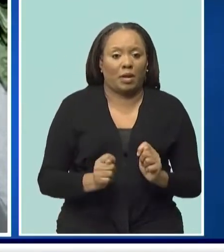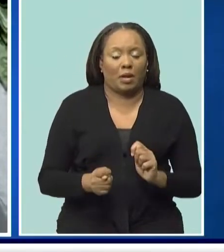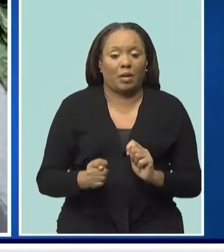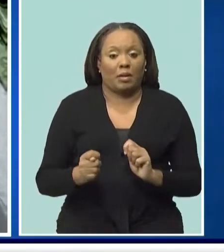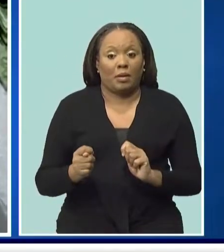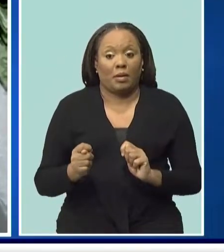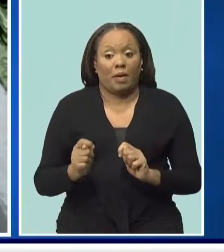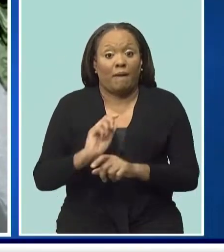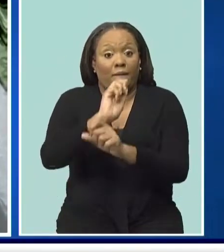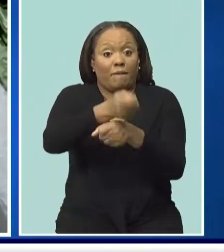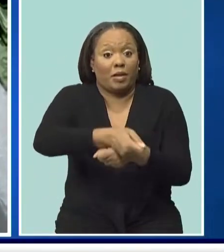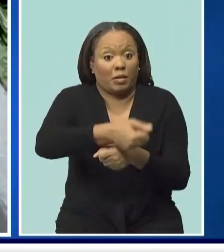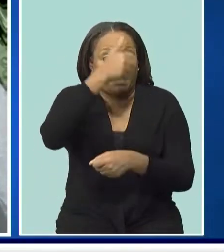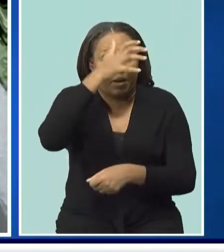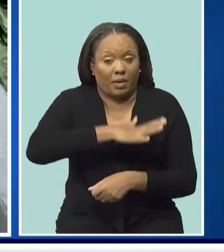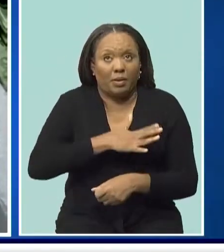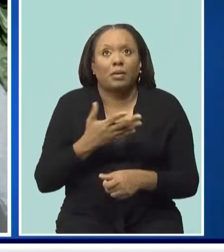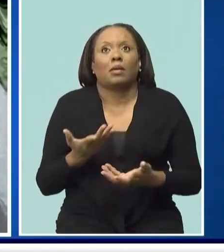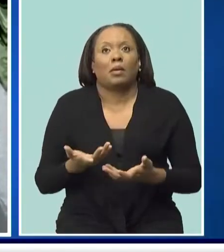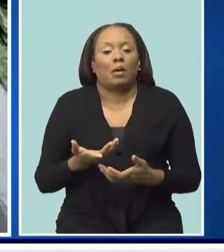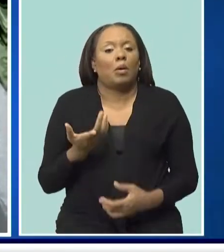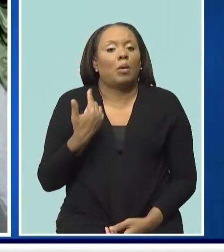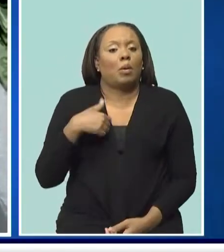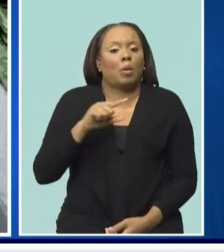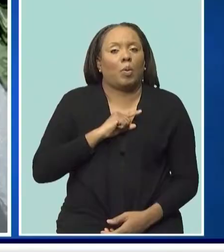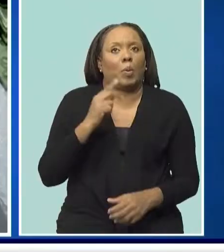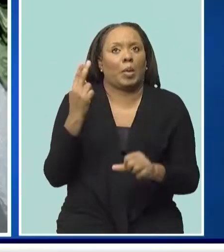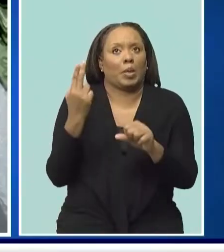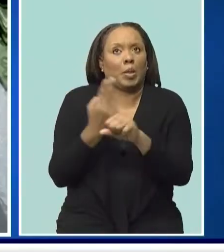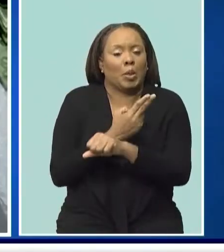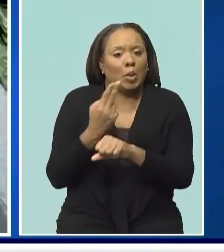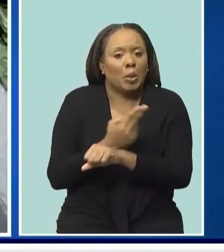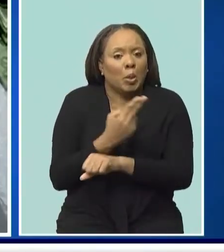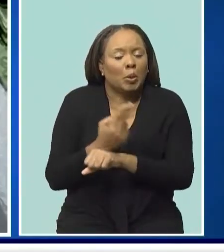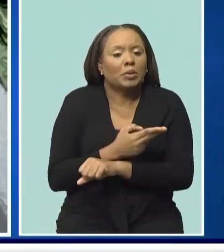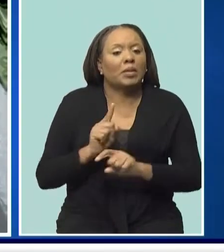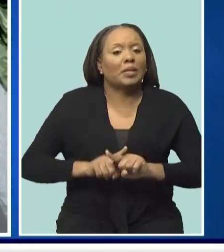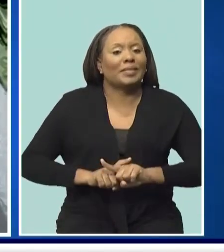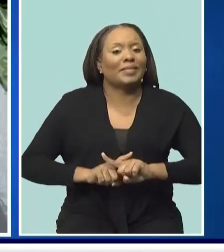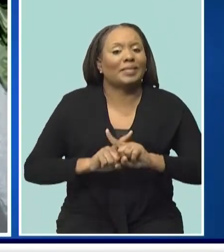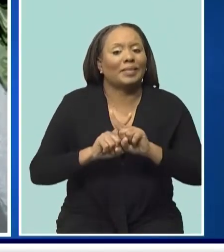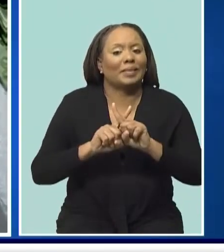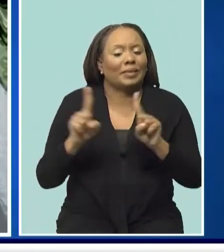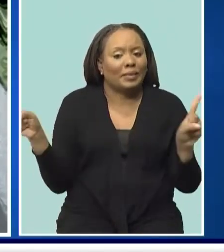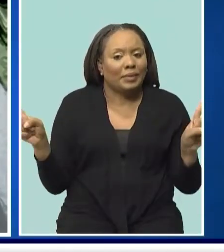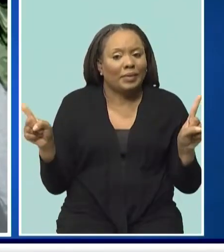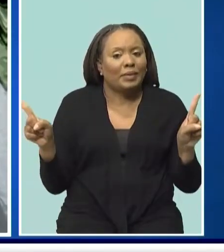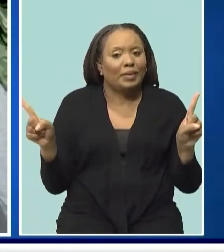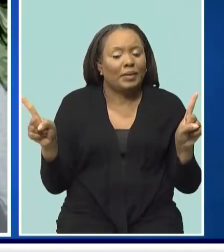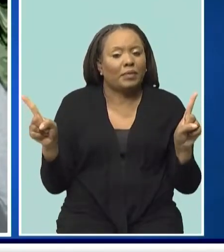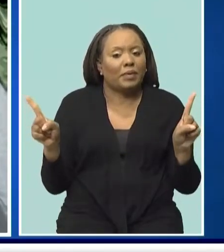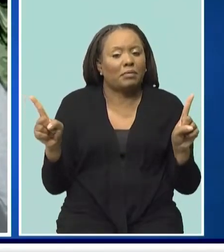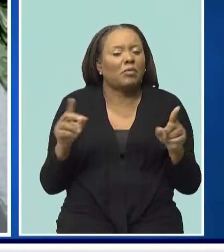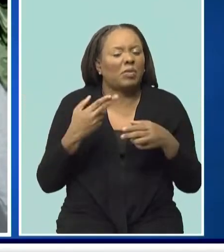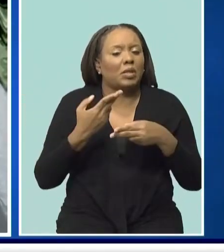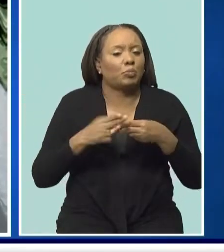we normally use pirogues, but these boats are staying nights,